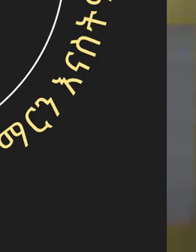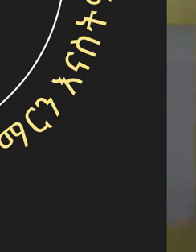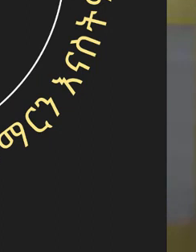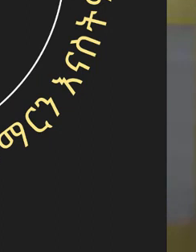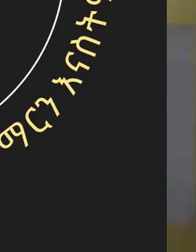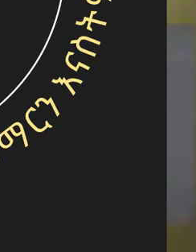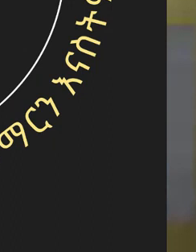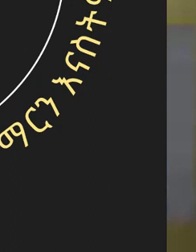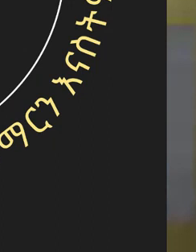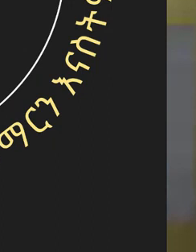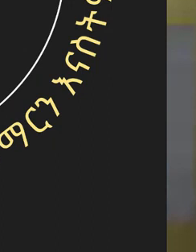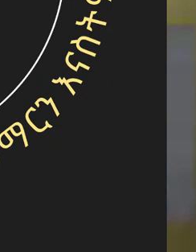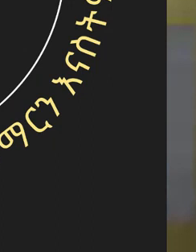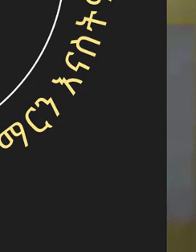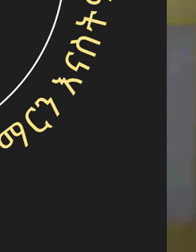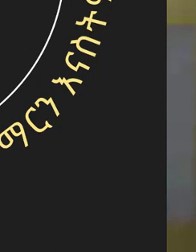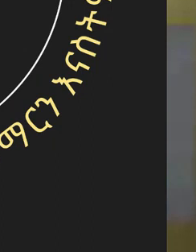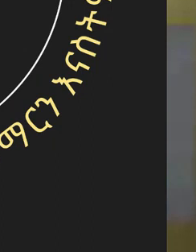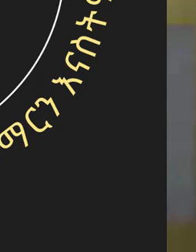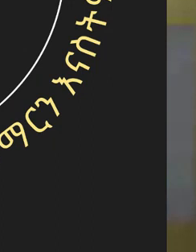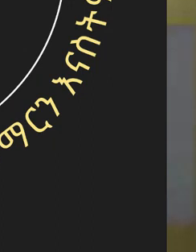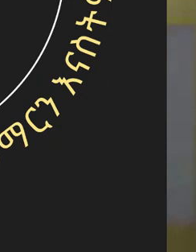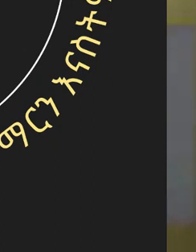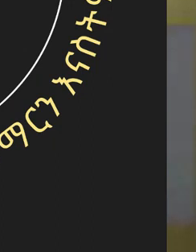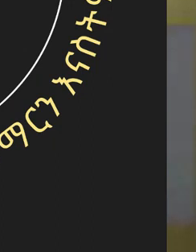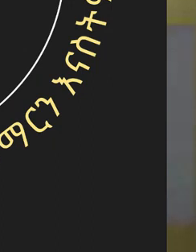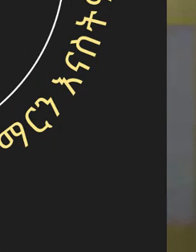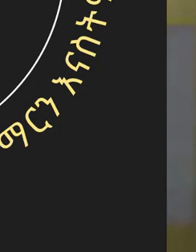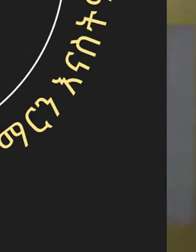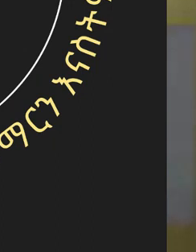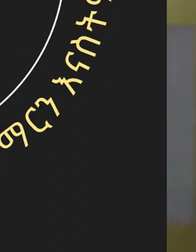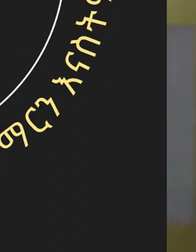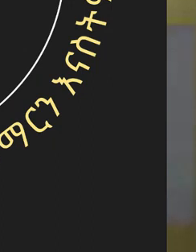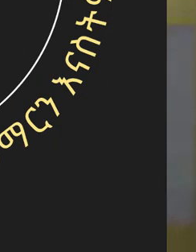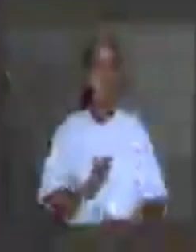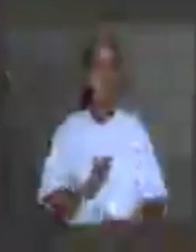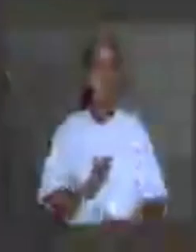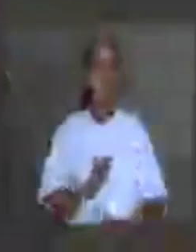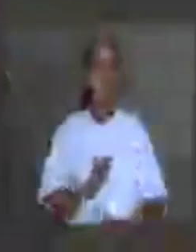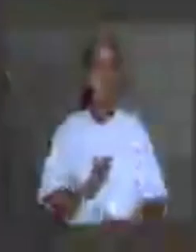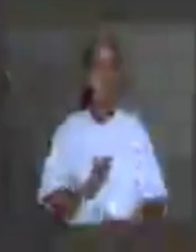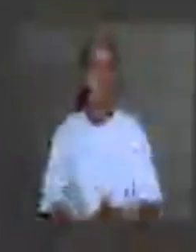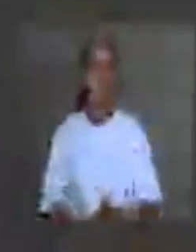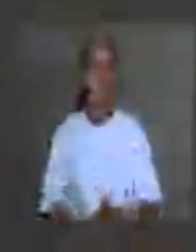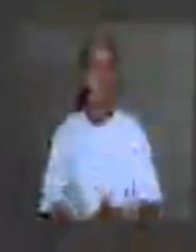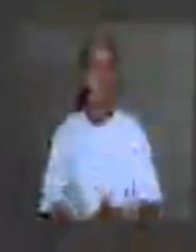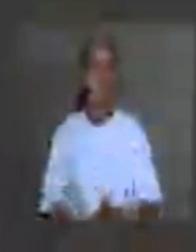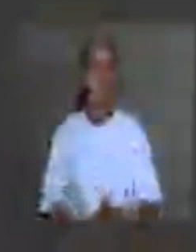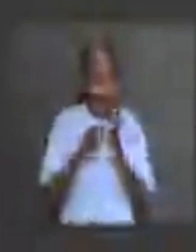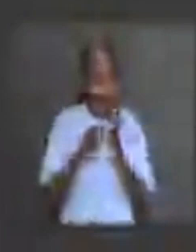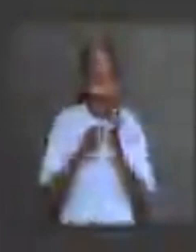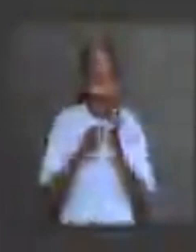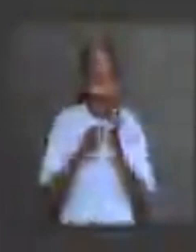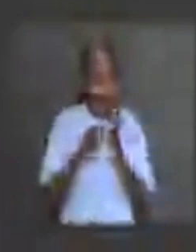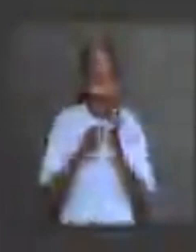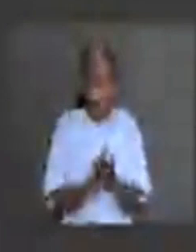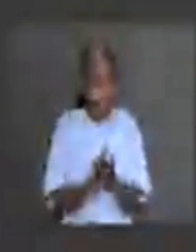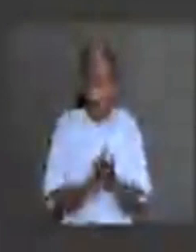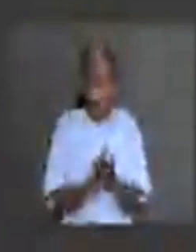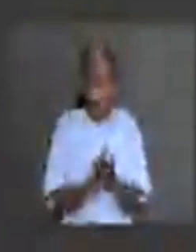pairs have the same first element. This means that for